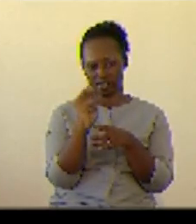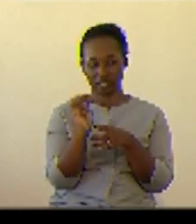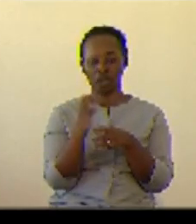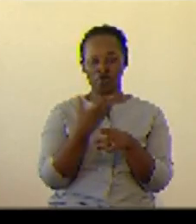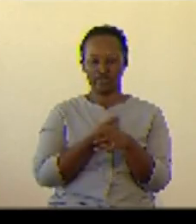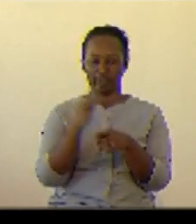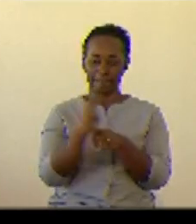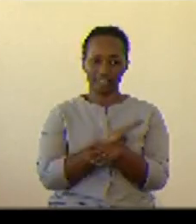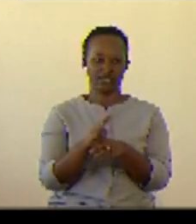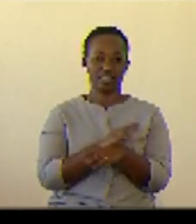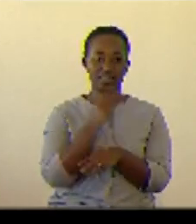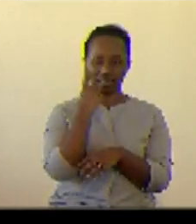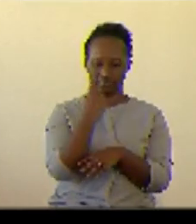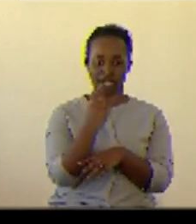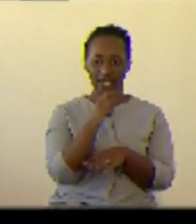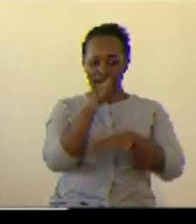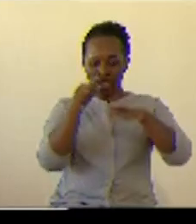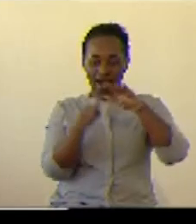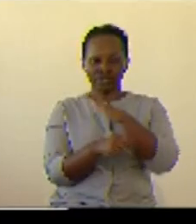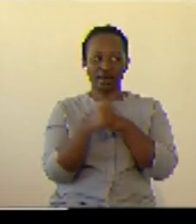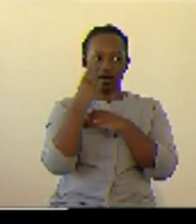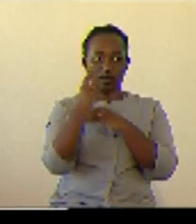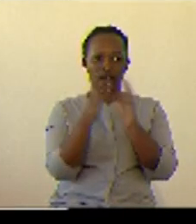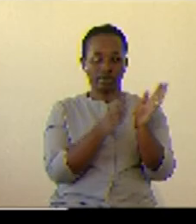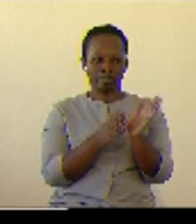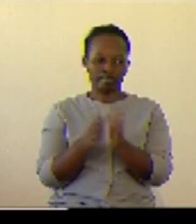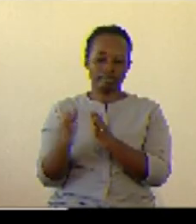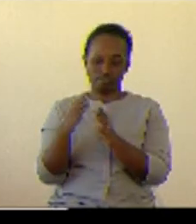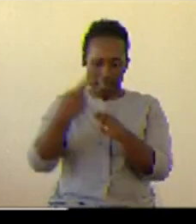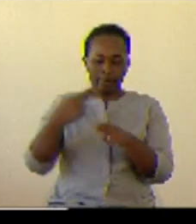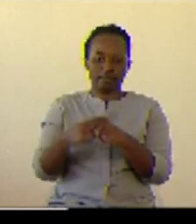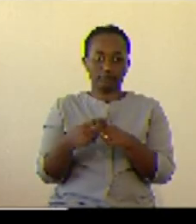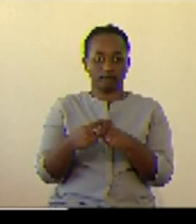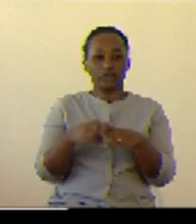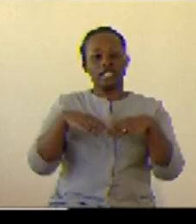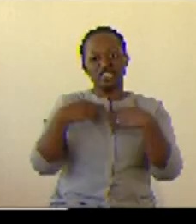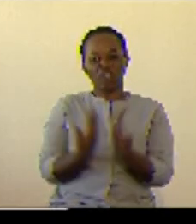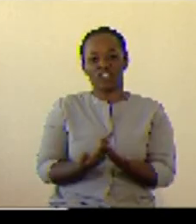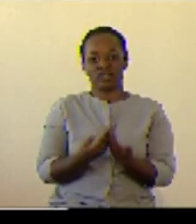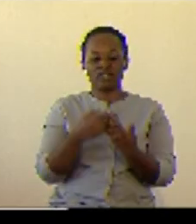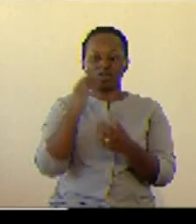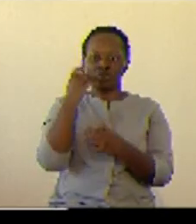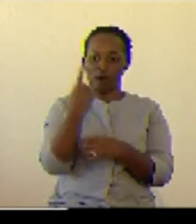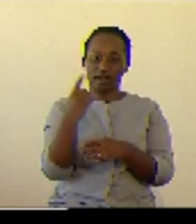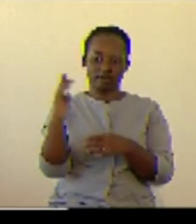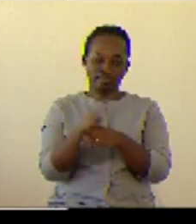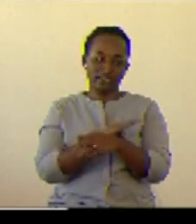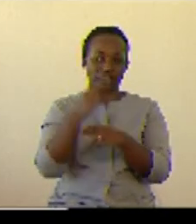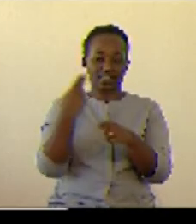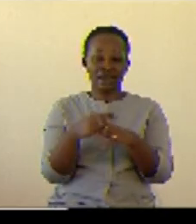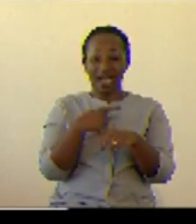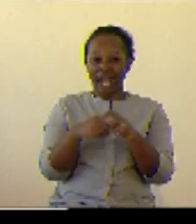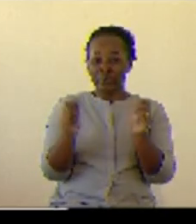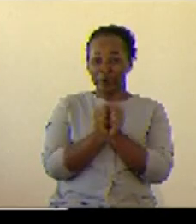strictly under one brand name or under one using one trademark. But with strategic alliances, you combine